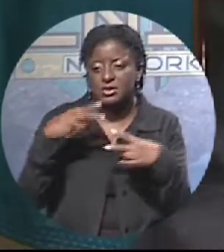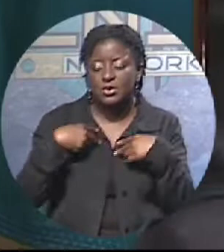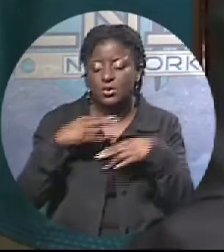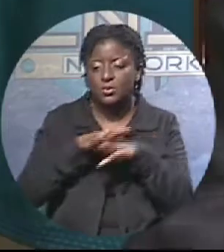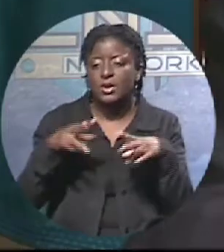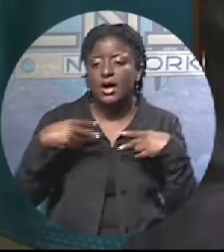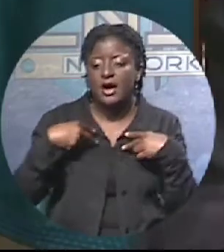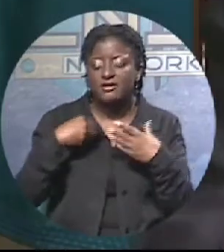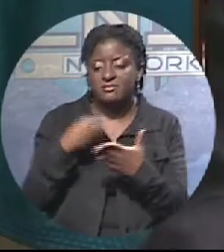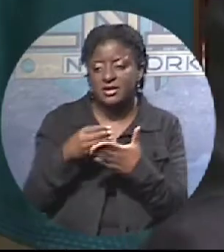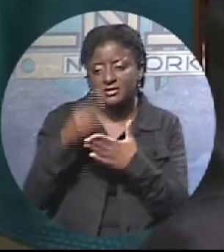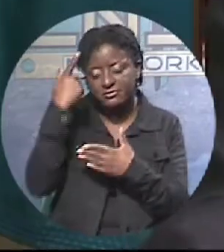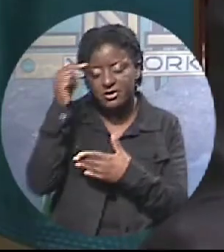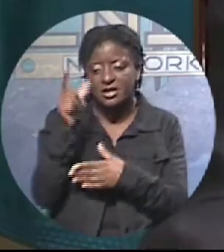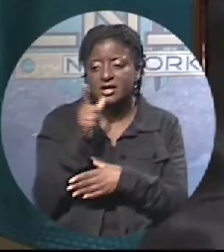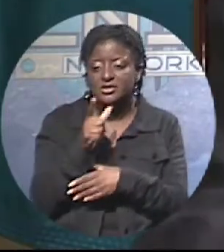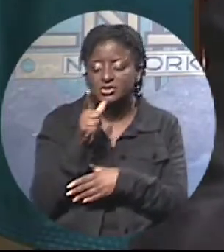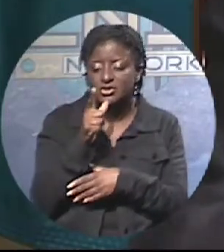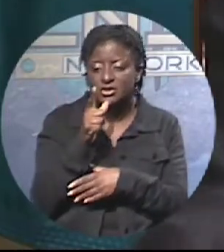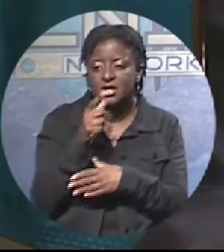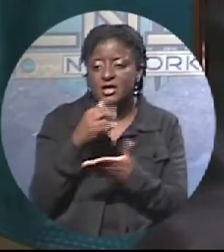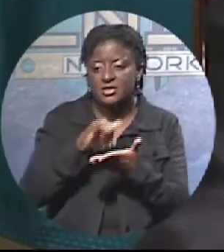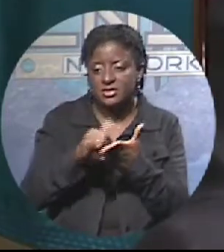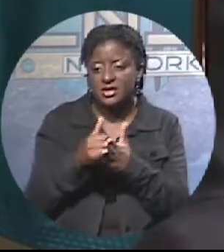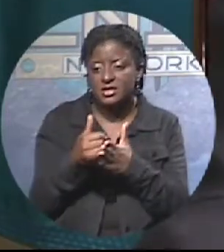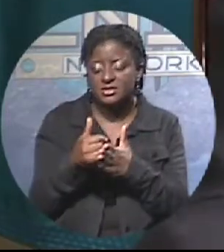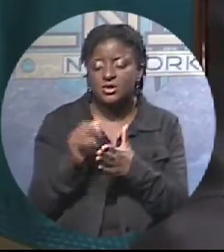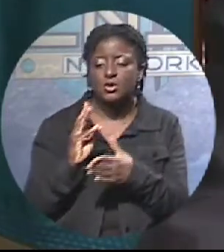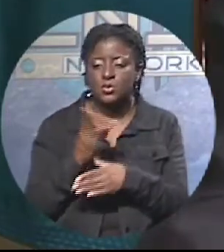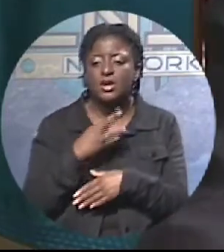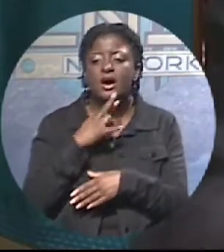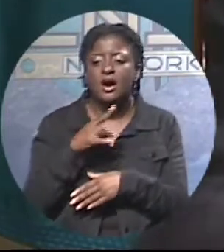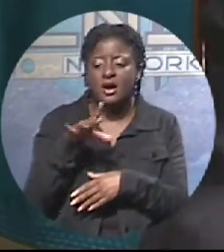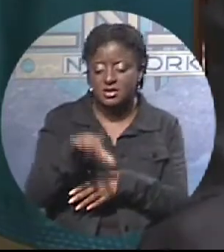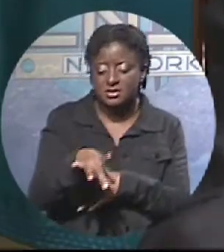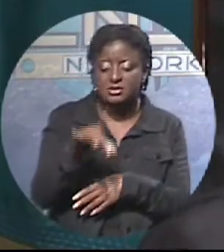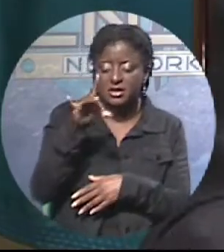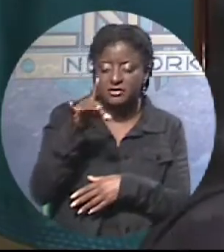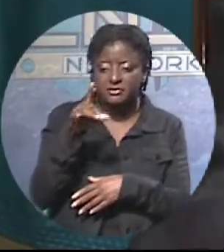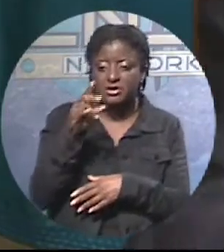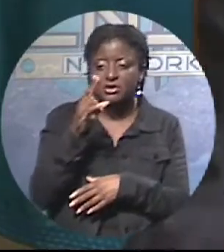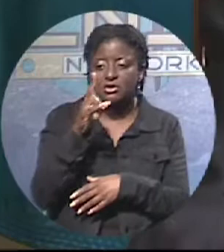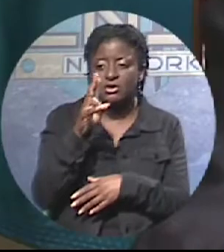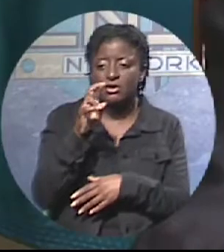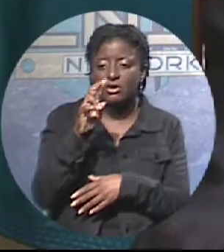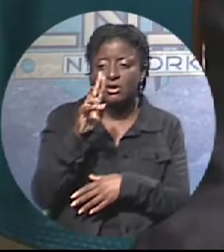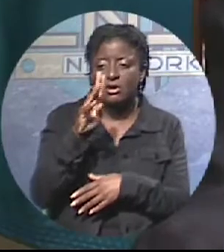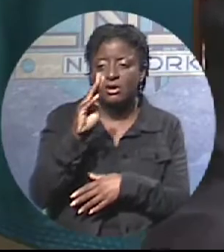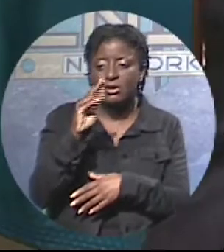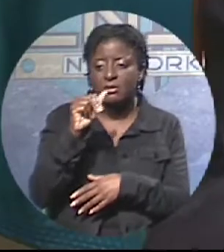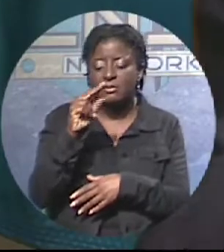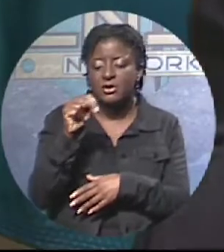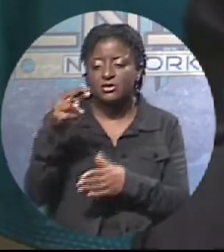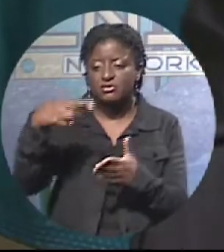kinds of things that we are discovering. We know they're there, and urban renewal is helping us to address them. You can't blame urban